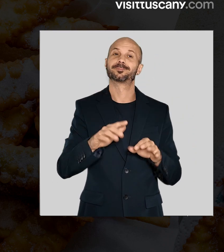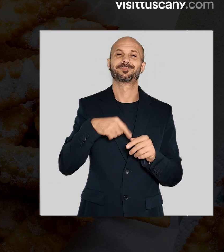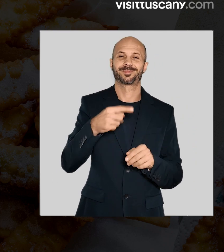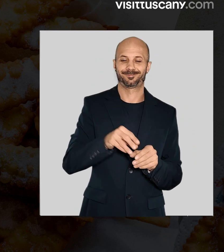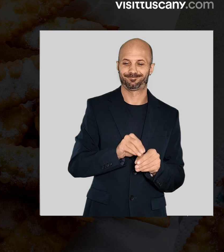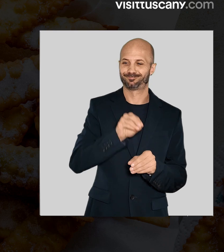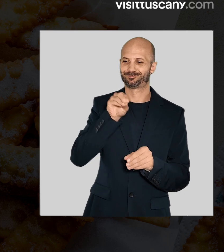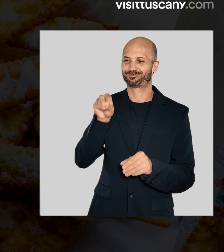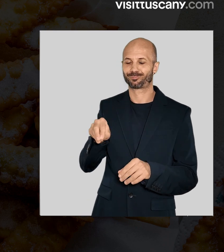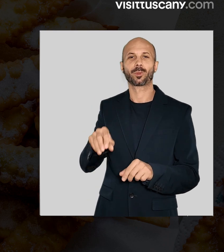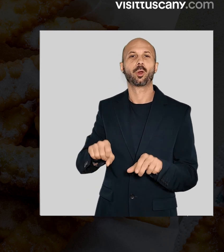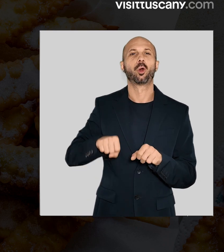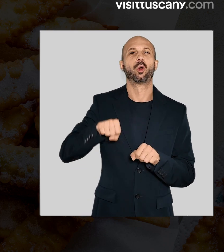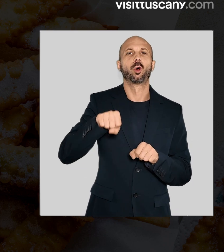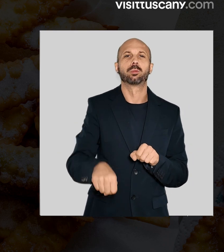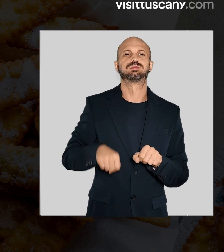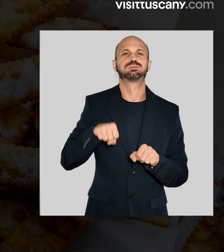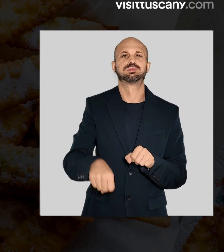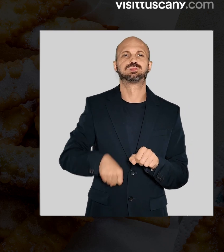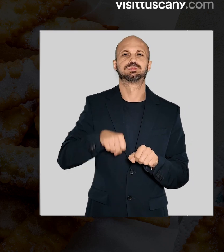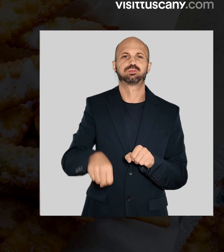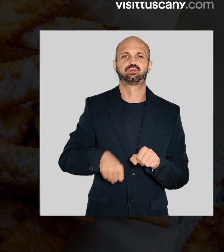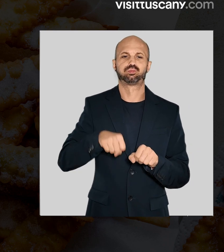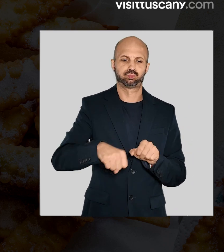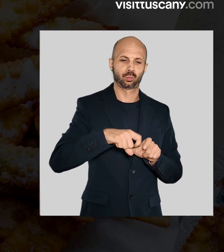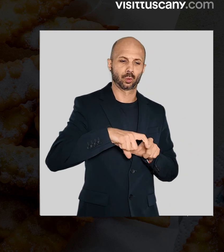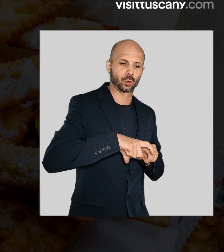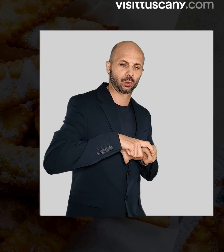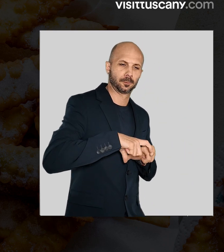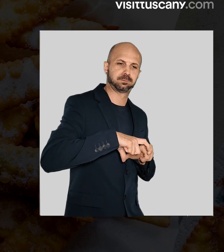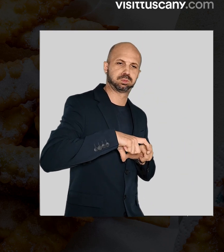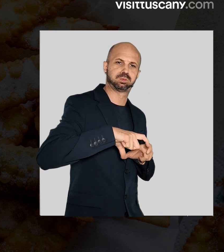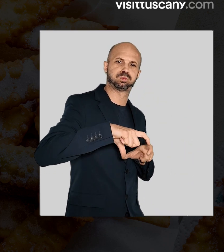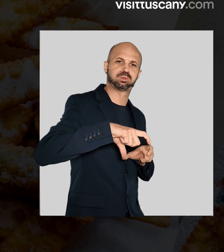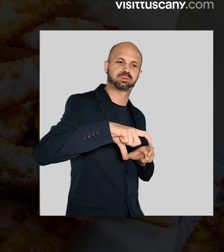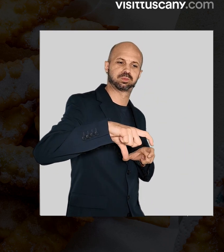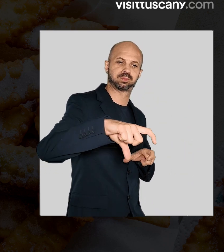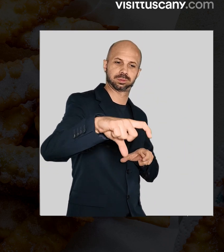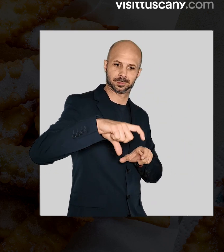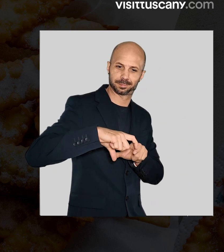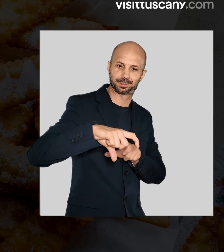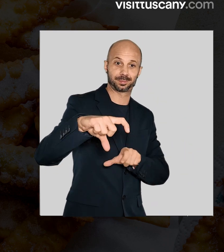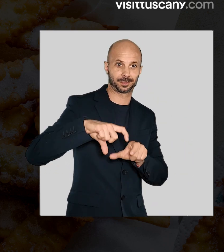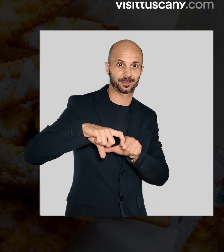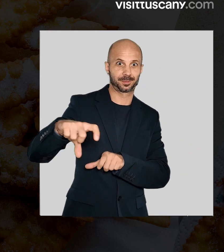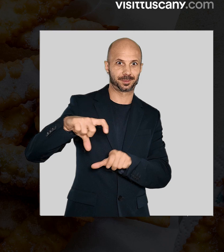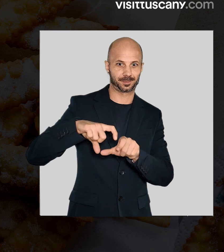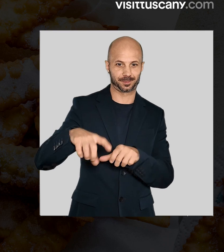Roll out the dough to make long and paper-thin sheets of pasta about 1 or 2 millimeters thick.